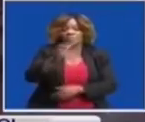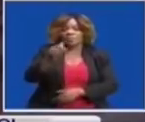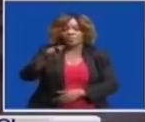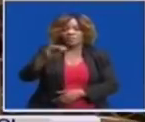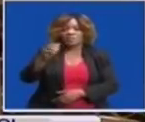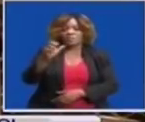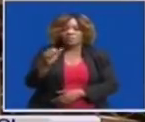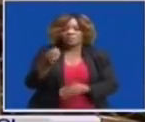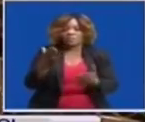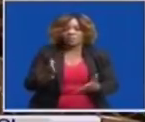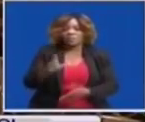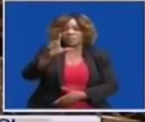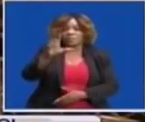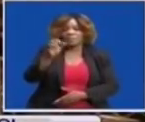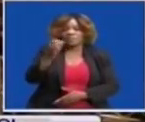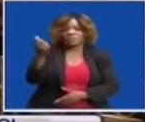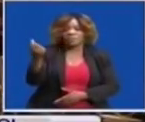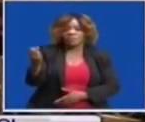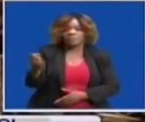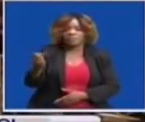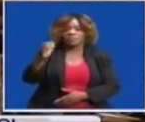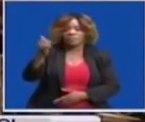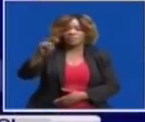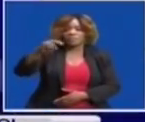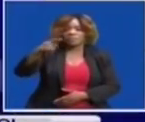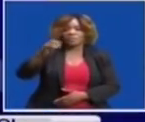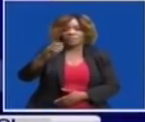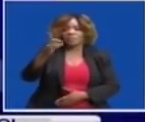in Los Angeles, California, USA.